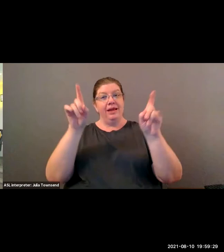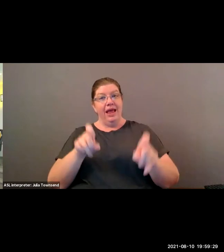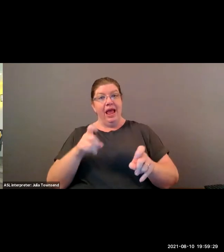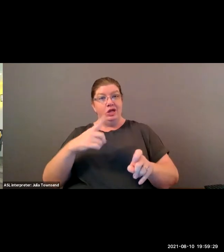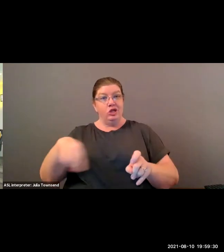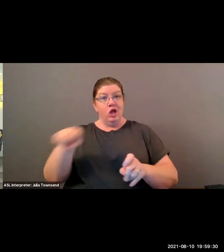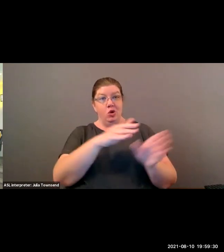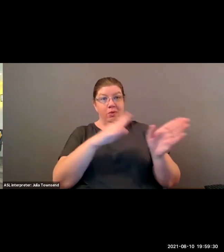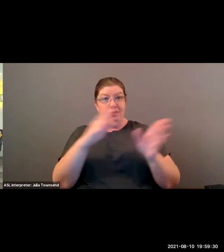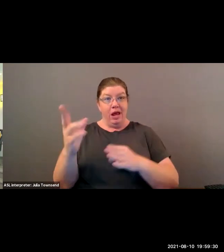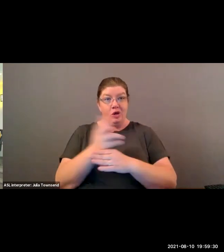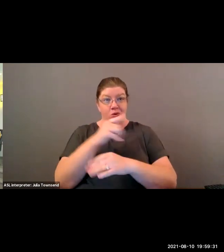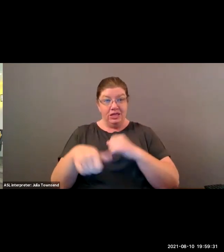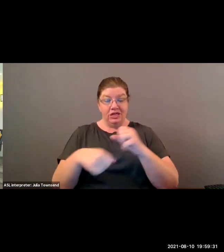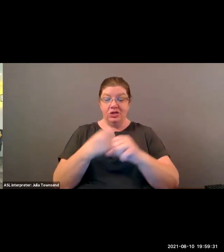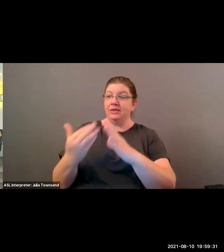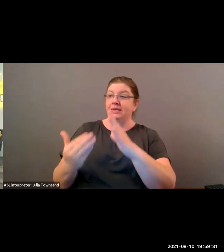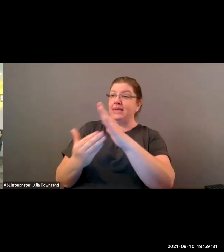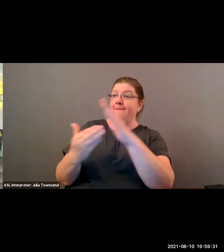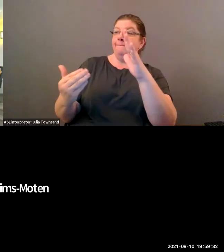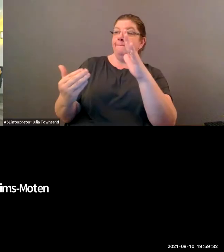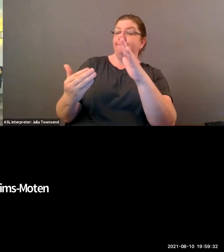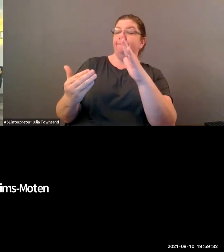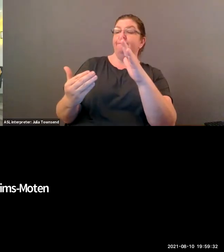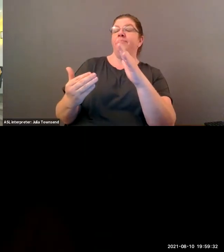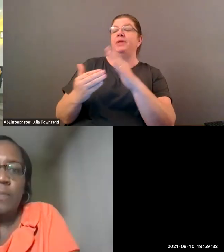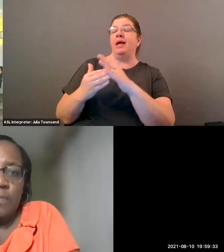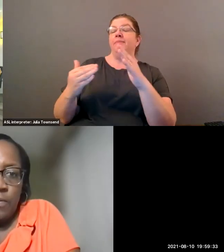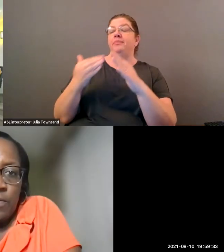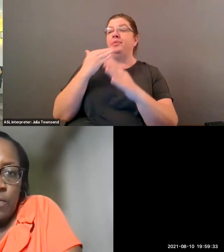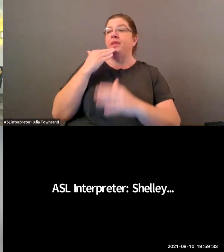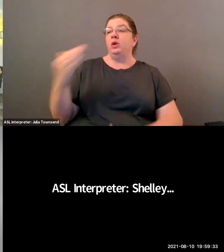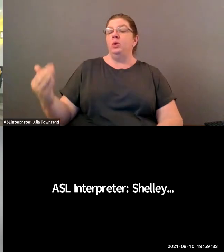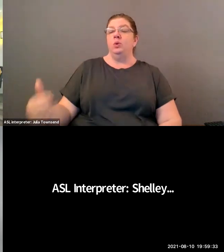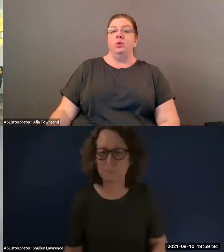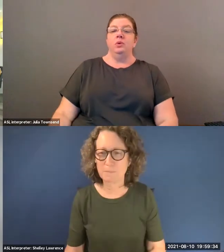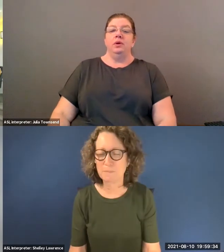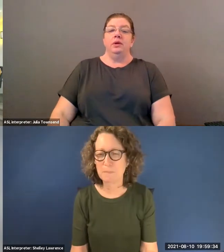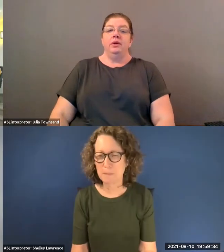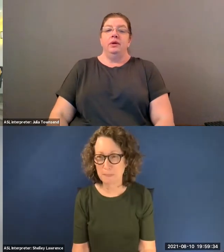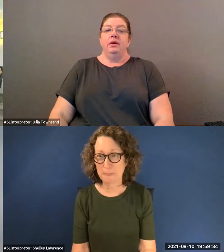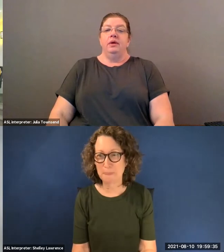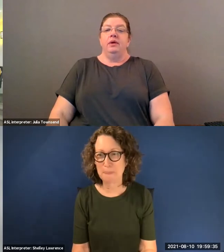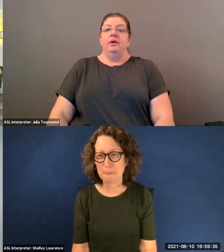plan to use this year. Time, thank you.